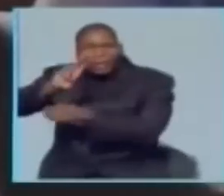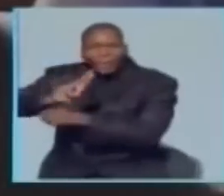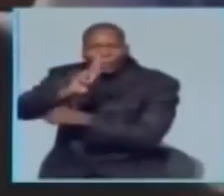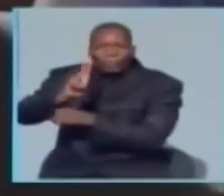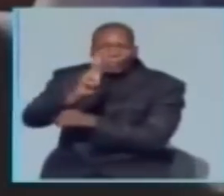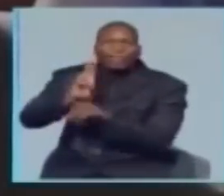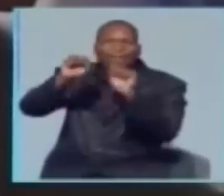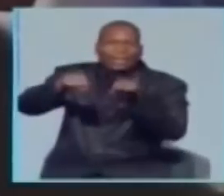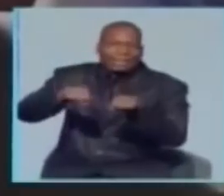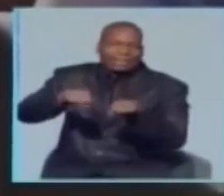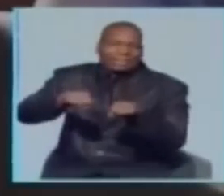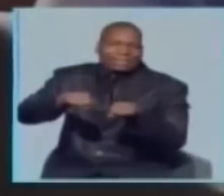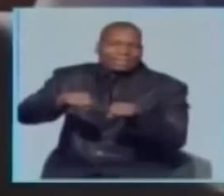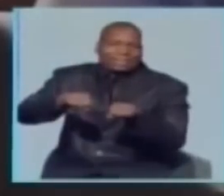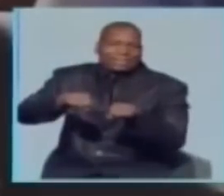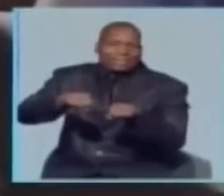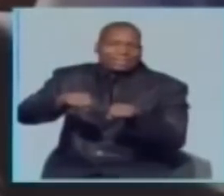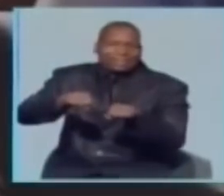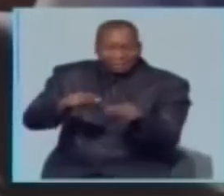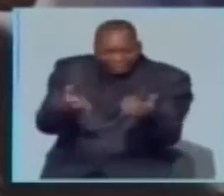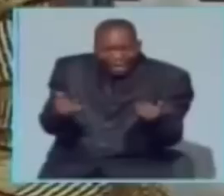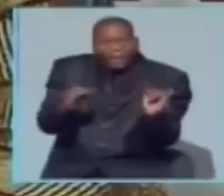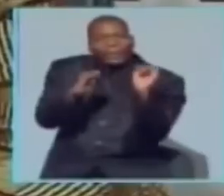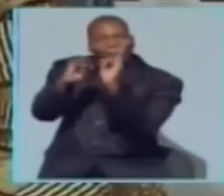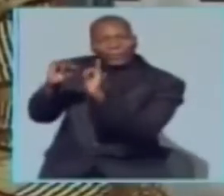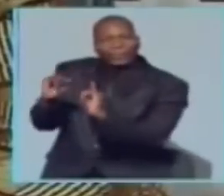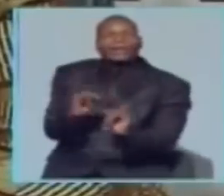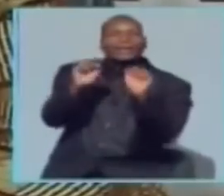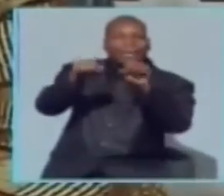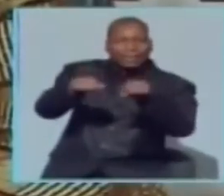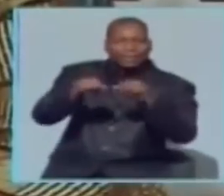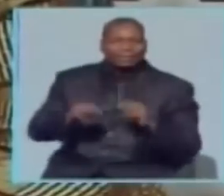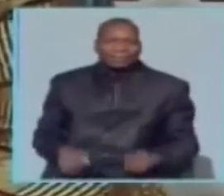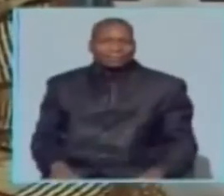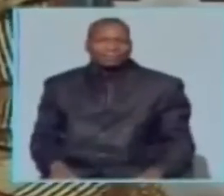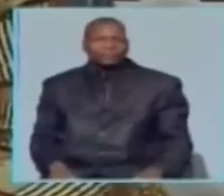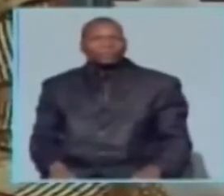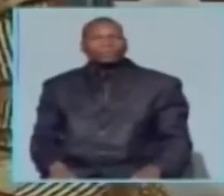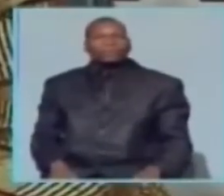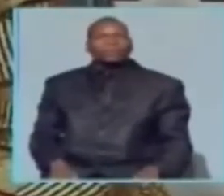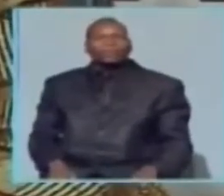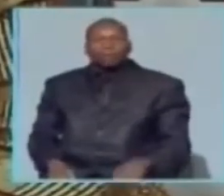going into perhaps implementation by now. Hydropower is what will, for a